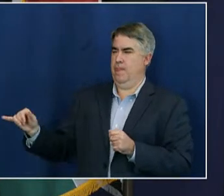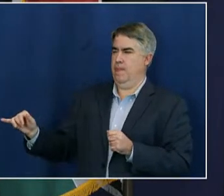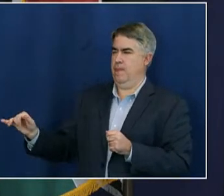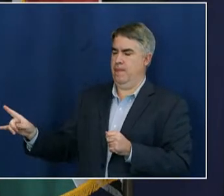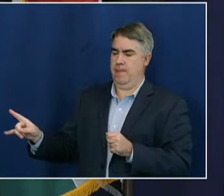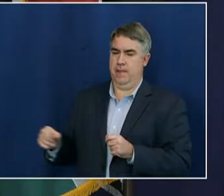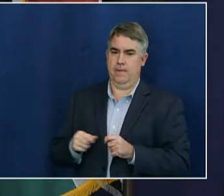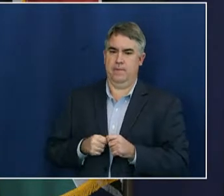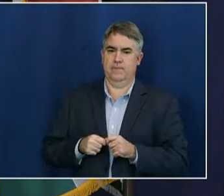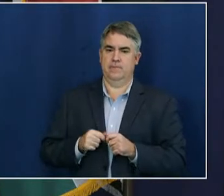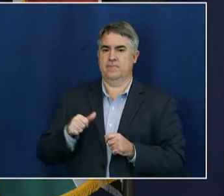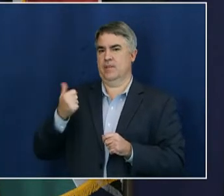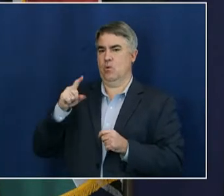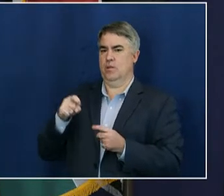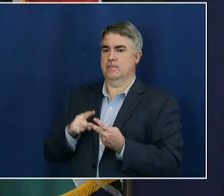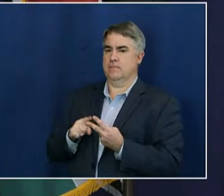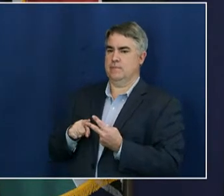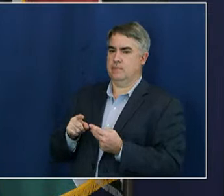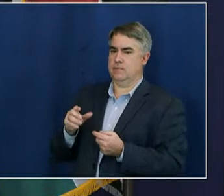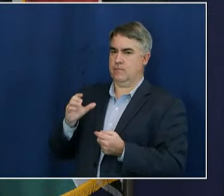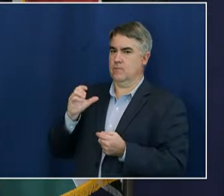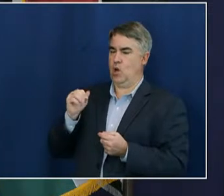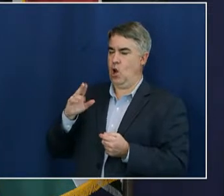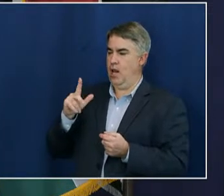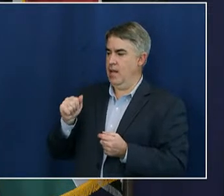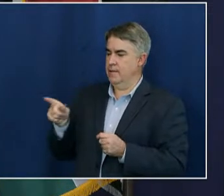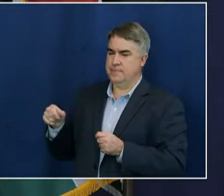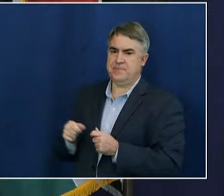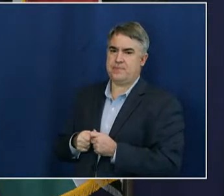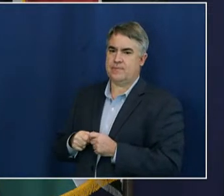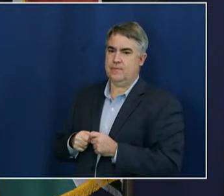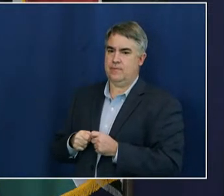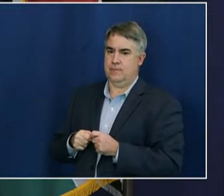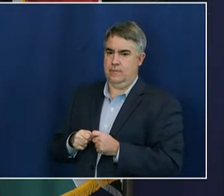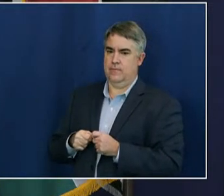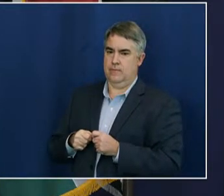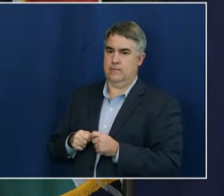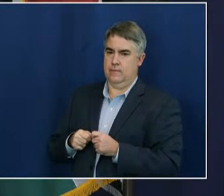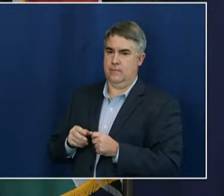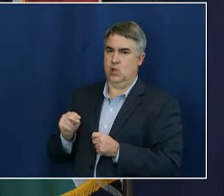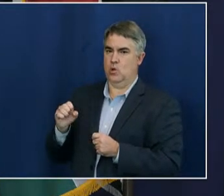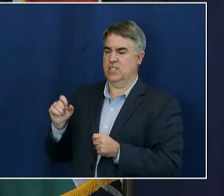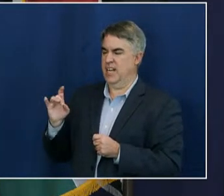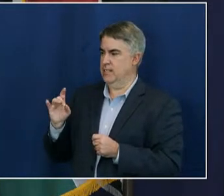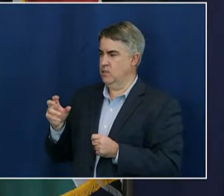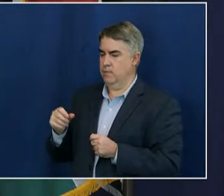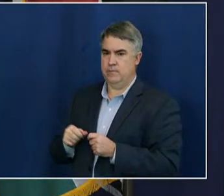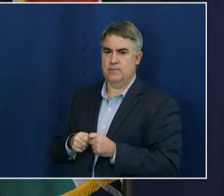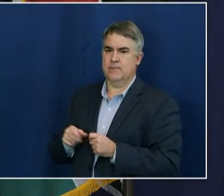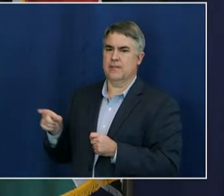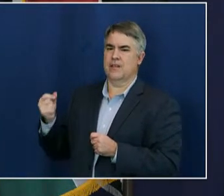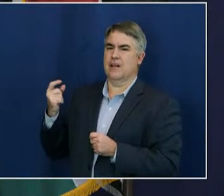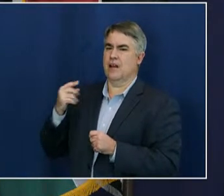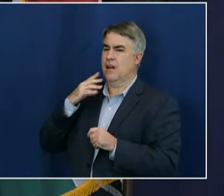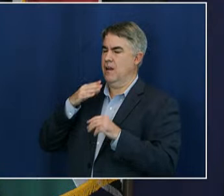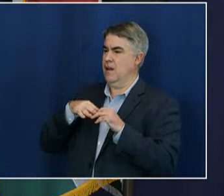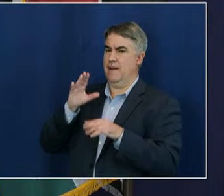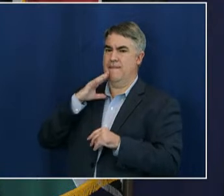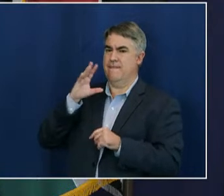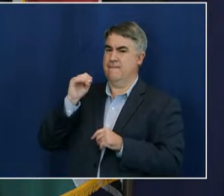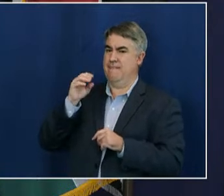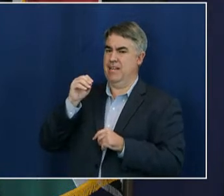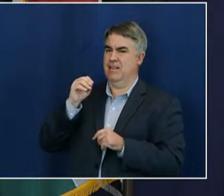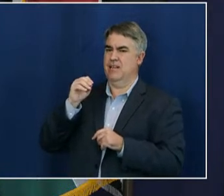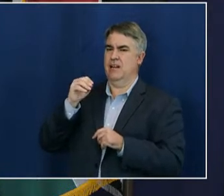This question is from Carlo Cicchetto with News 8. A lot of people over 50 with pre-existing conditions are asking why